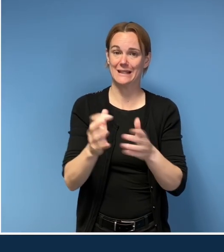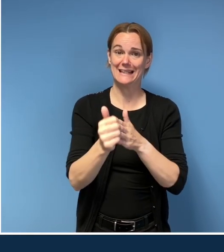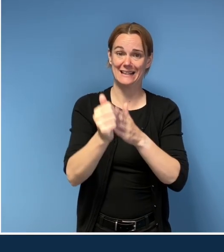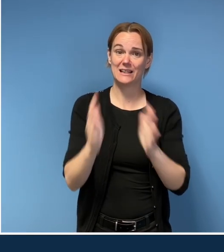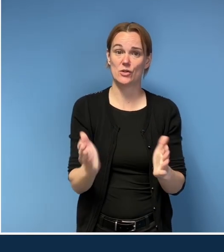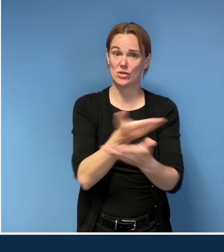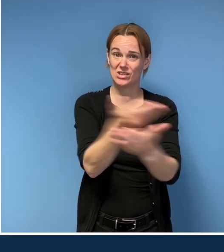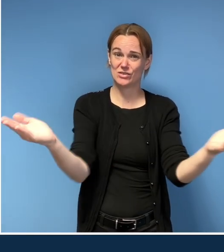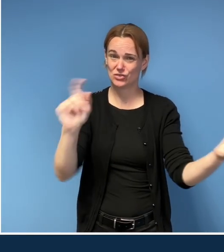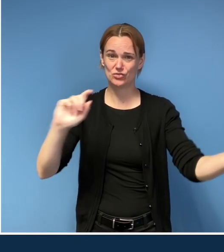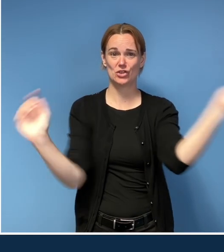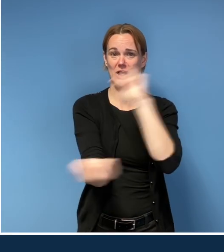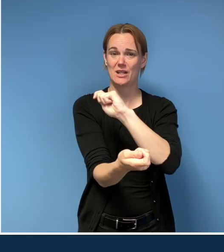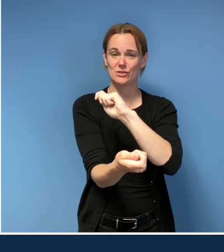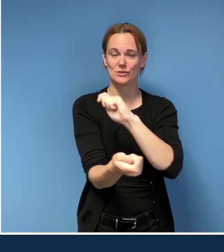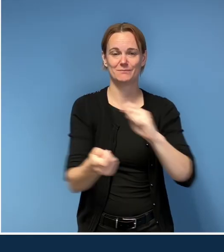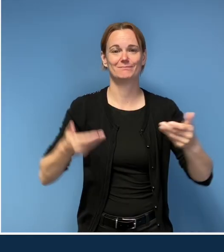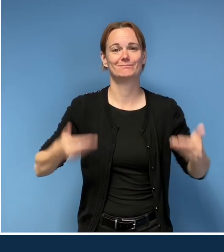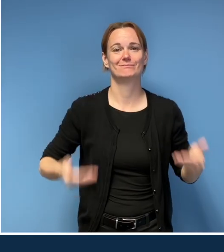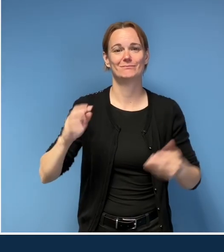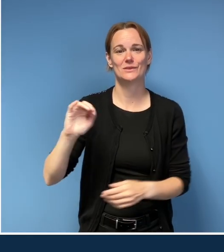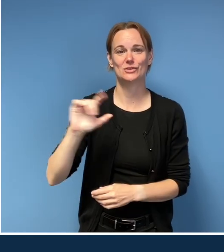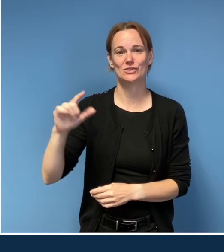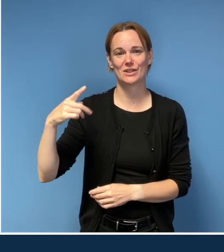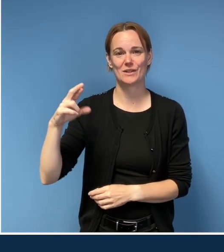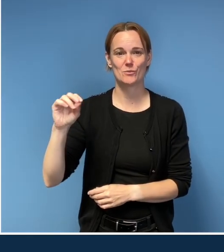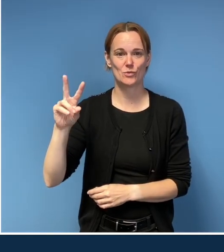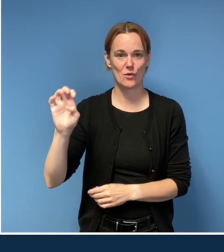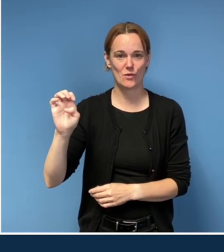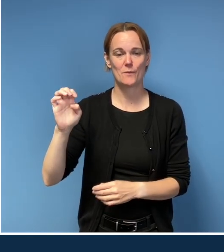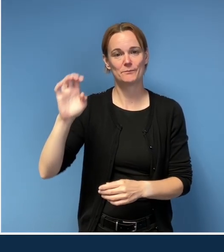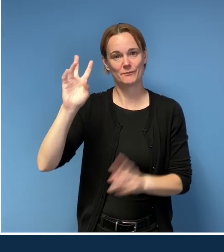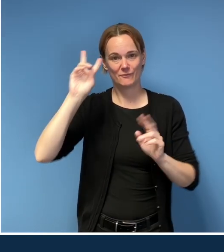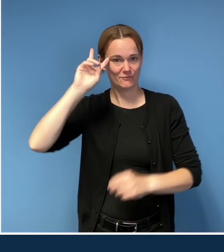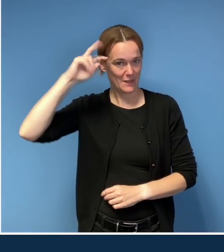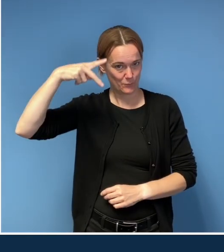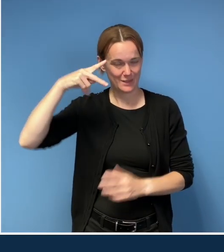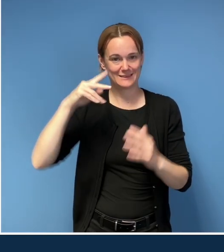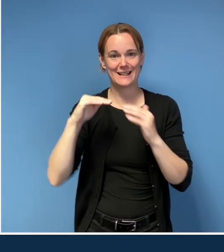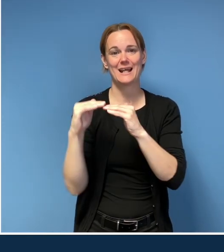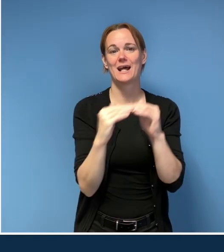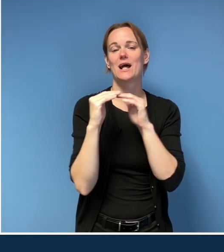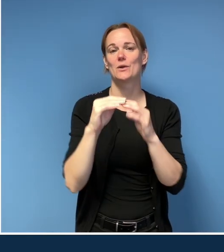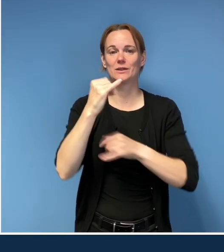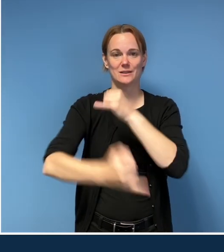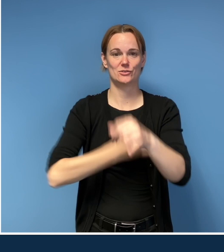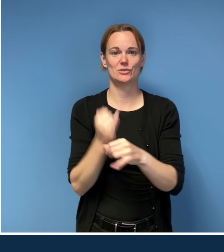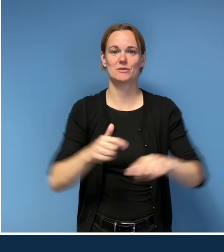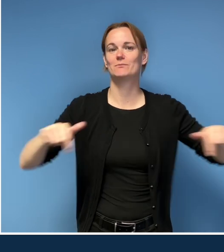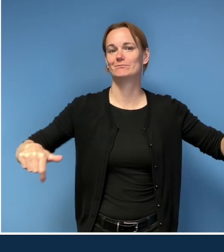college landscape. I'm your host, Jill Provo, Vice President, Equity International, here at Nova Scotia Community